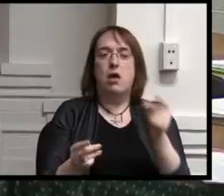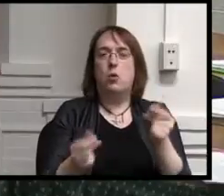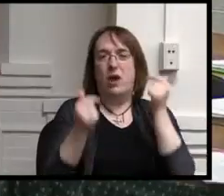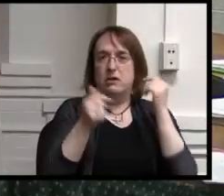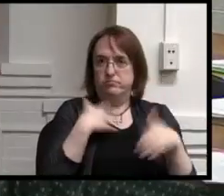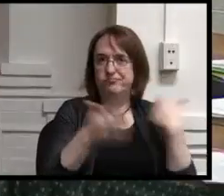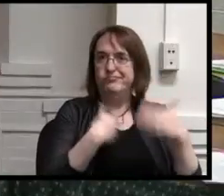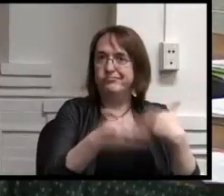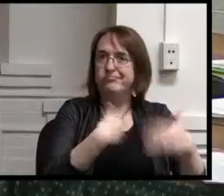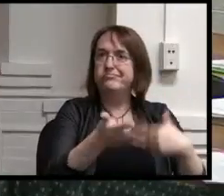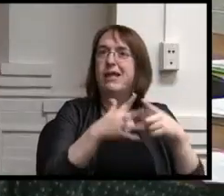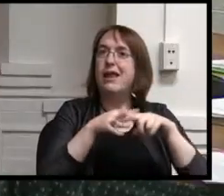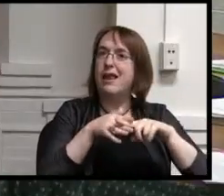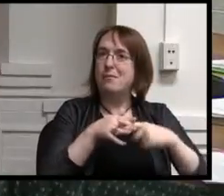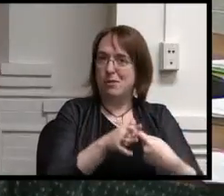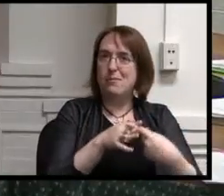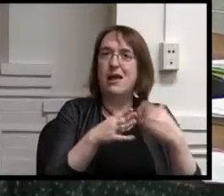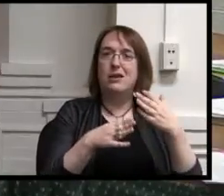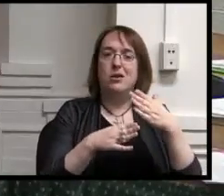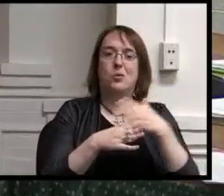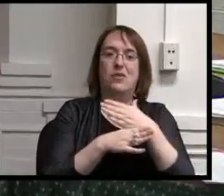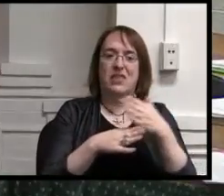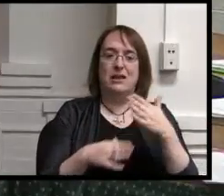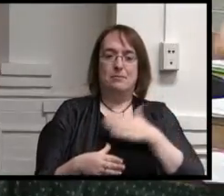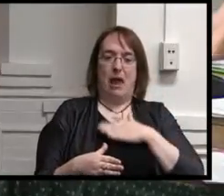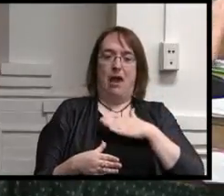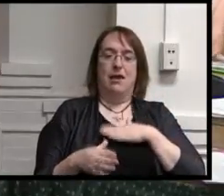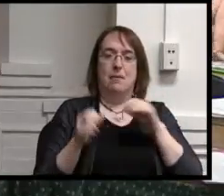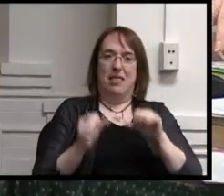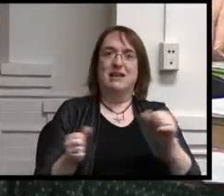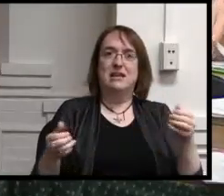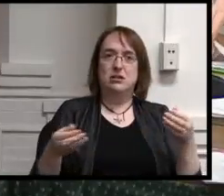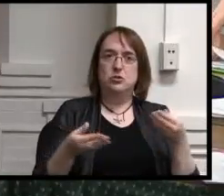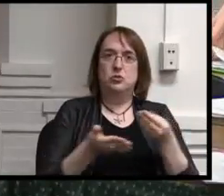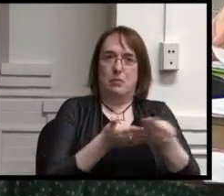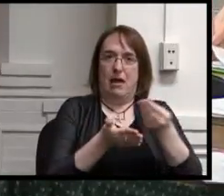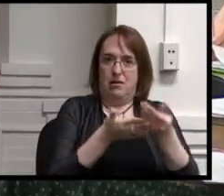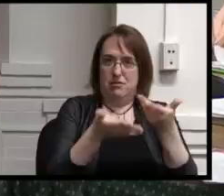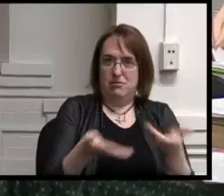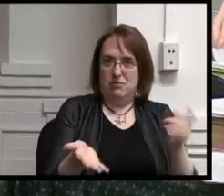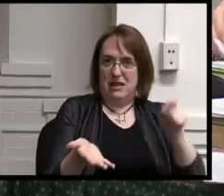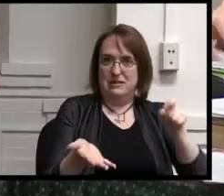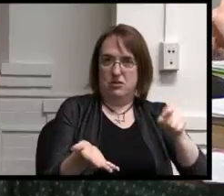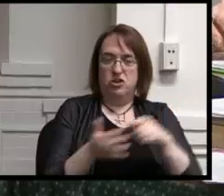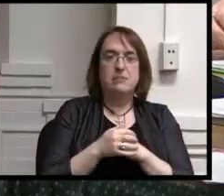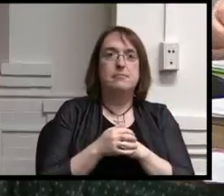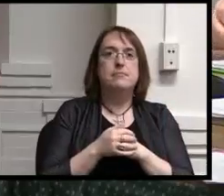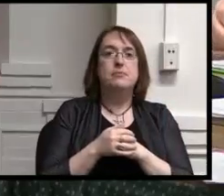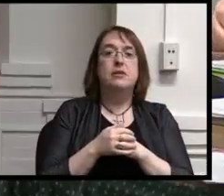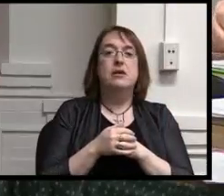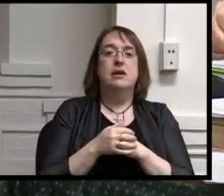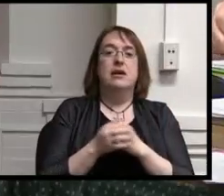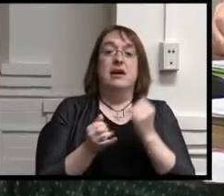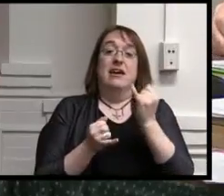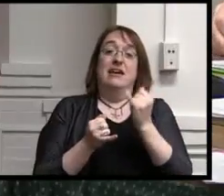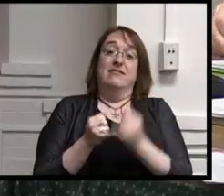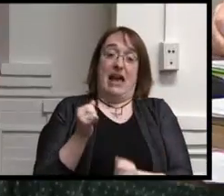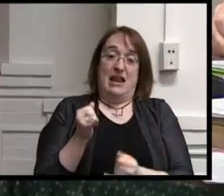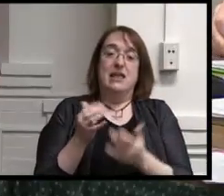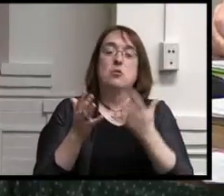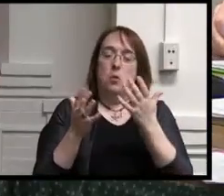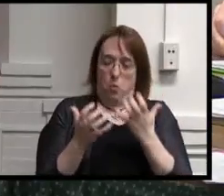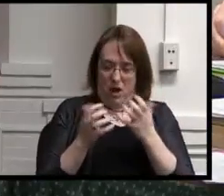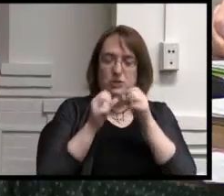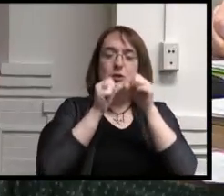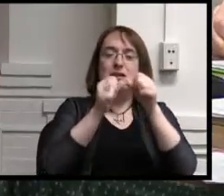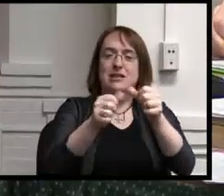to implement it within my purchasing authority. And finally, while we'd like to continue working with